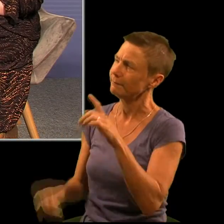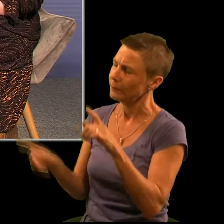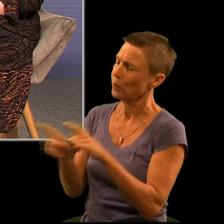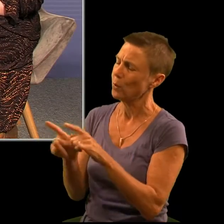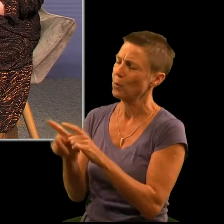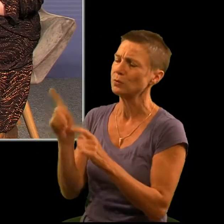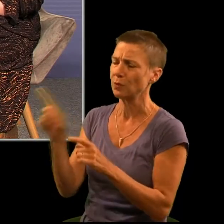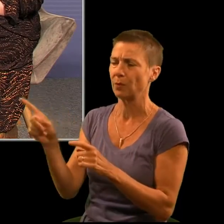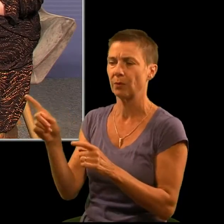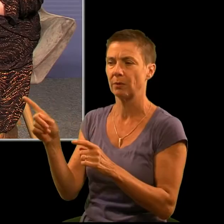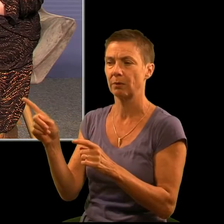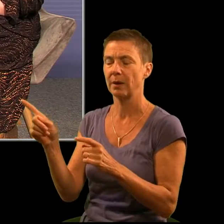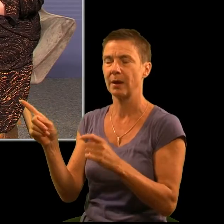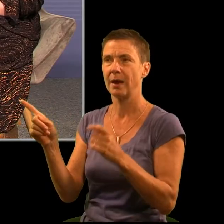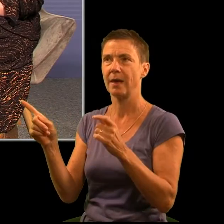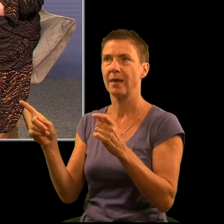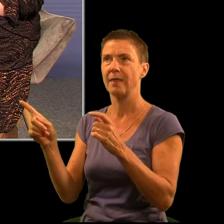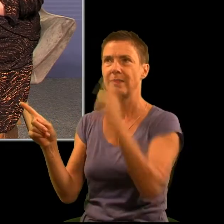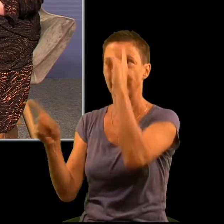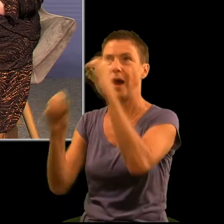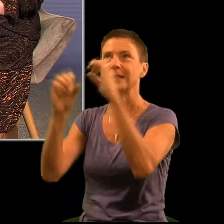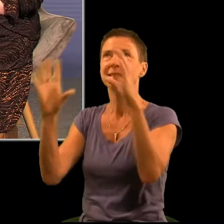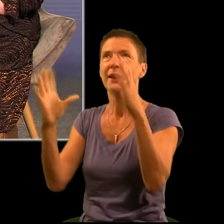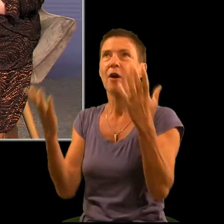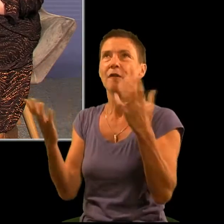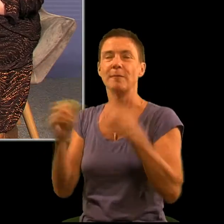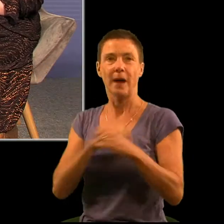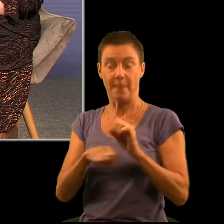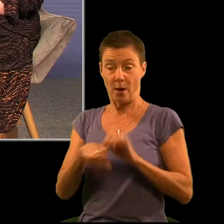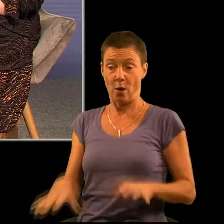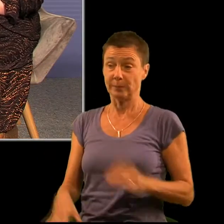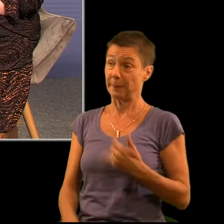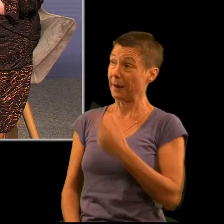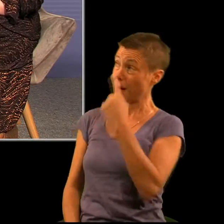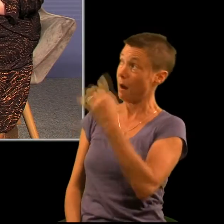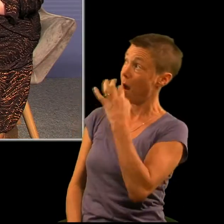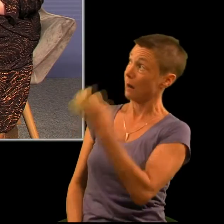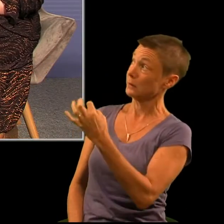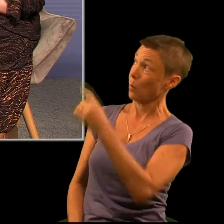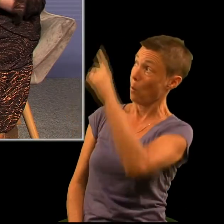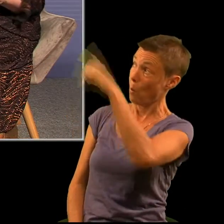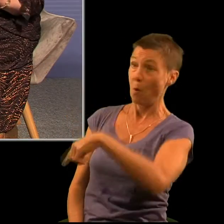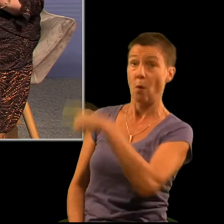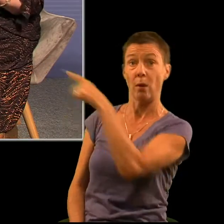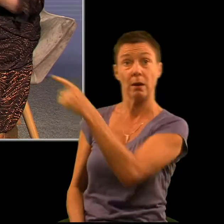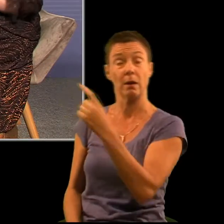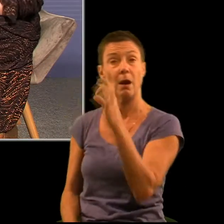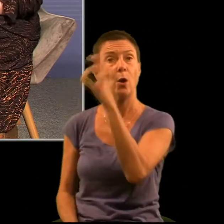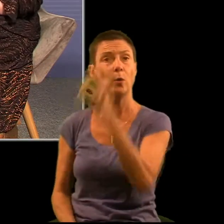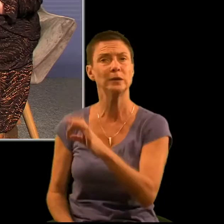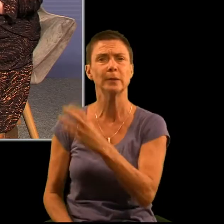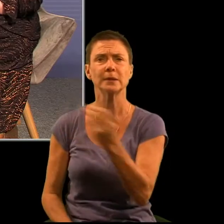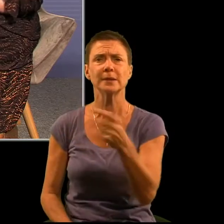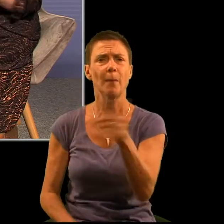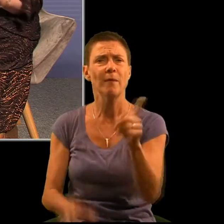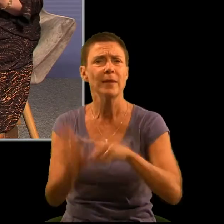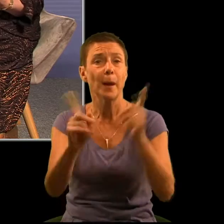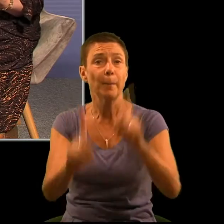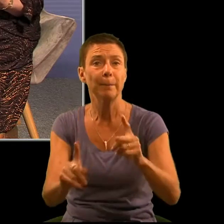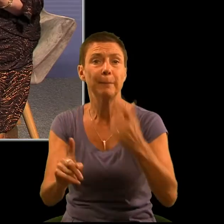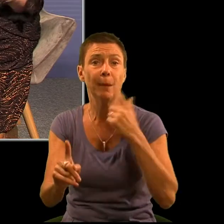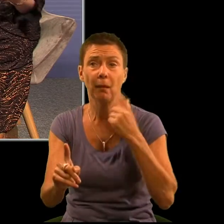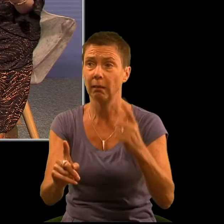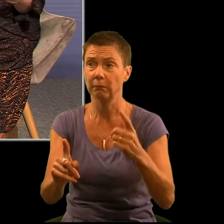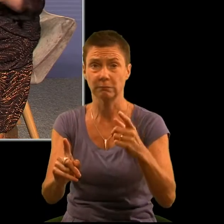about the idea of getting lost. And I wondered if I could ask you all a question, because some of the young people listening today will have gone